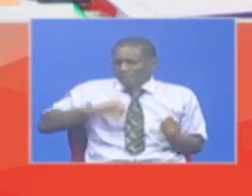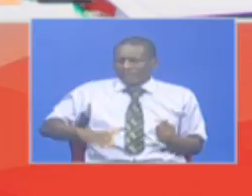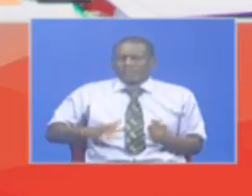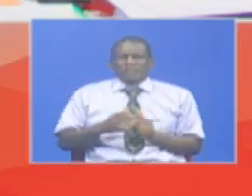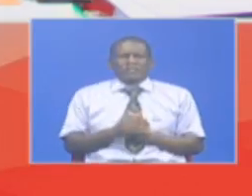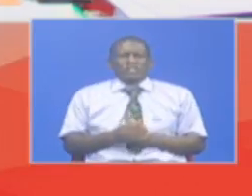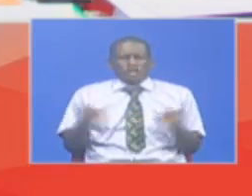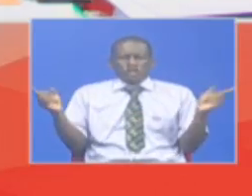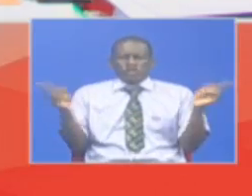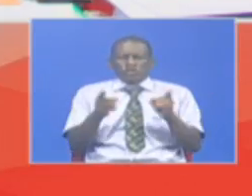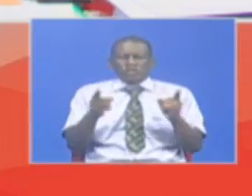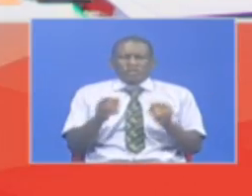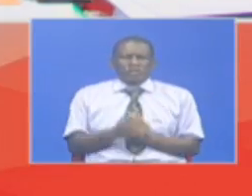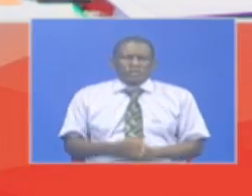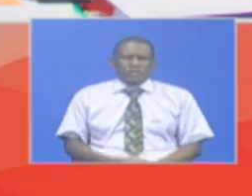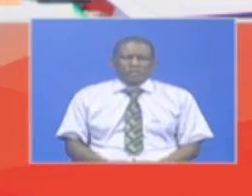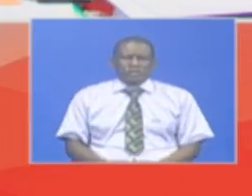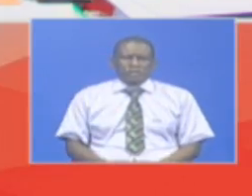Briefly.